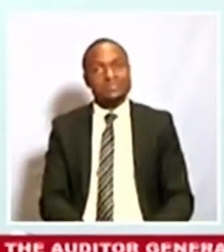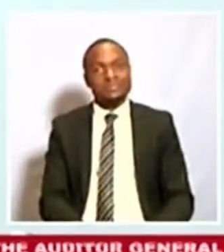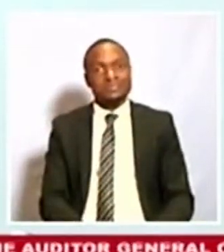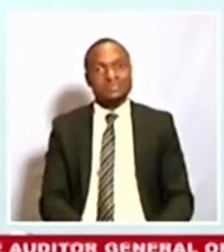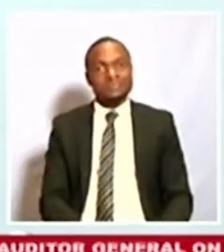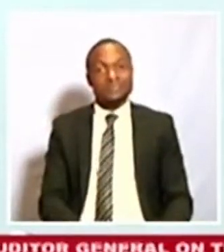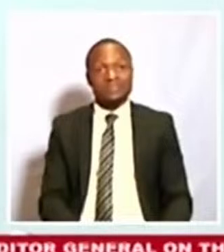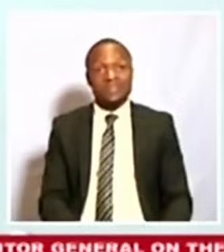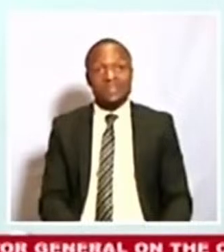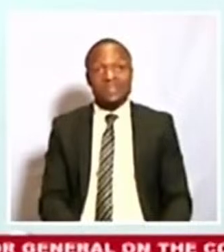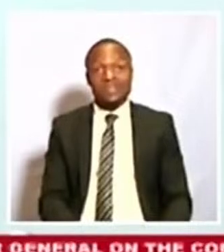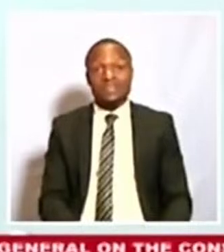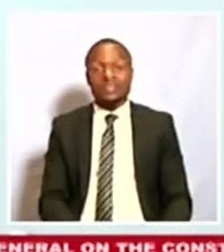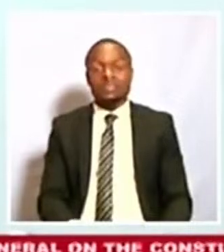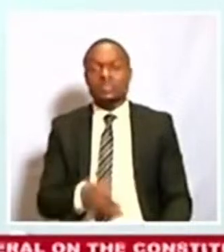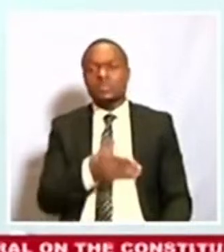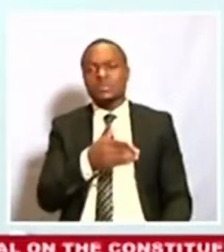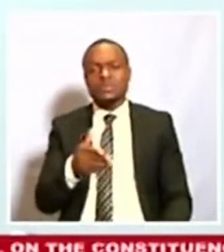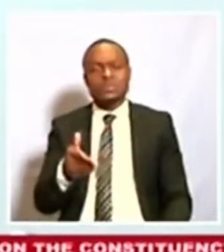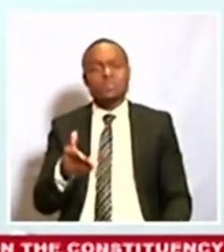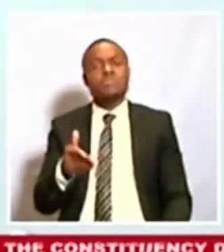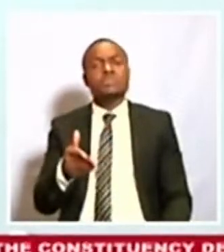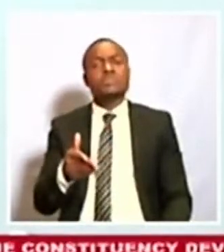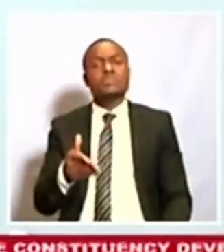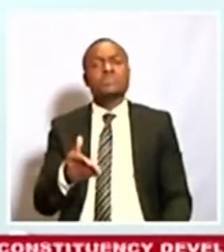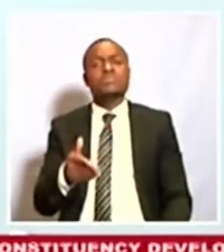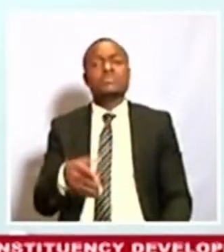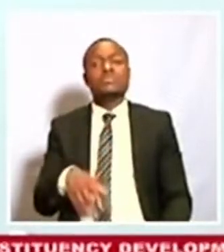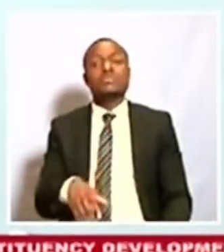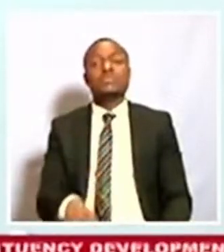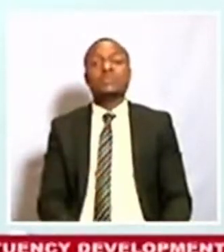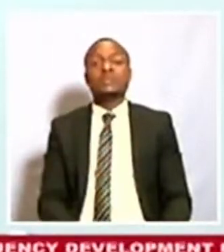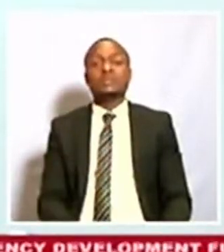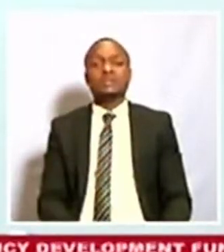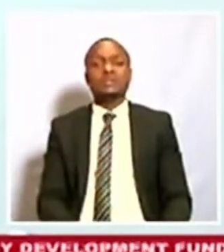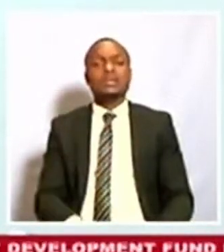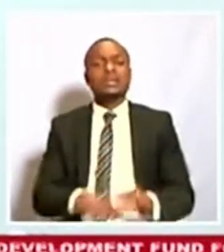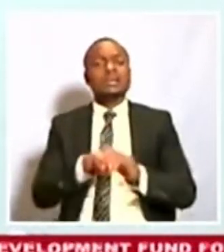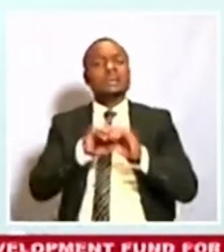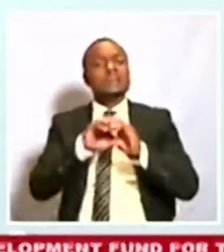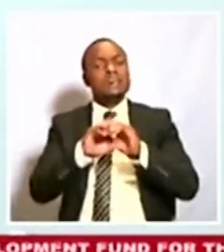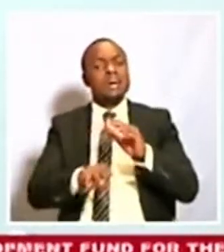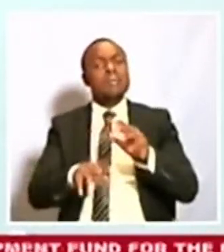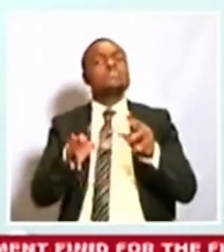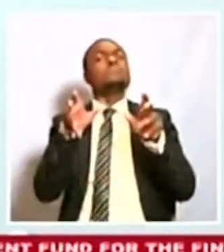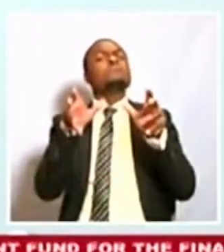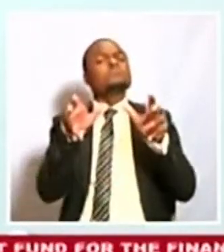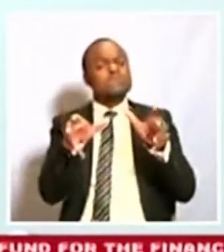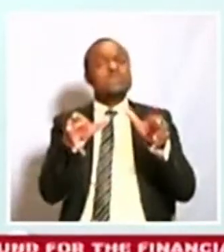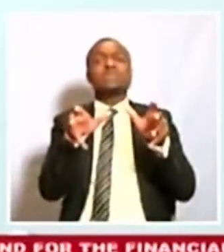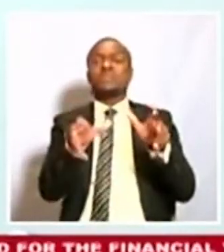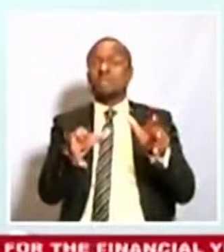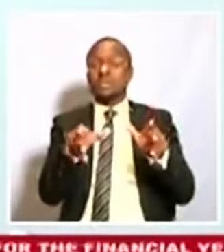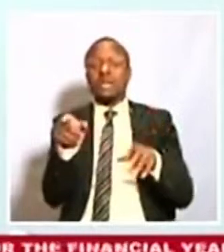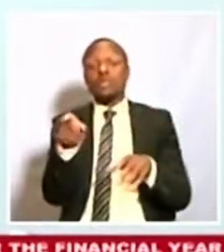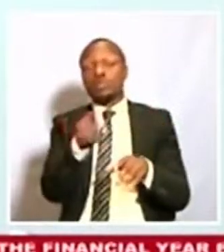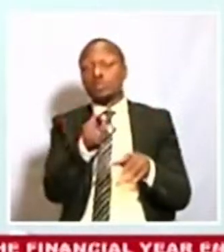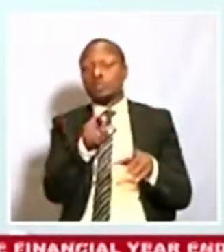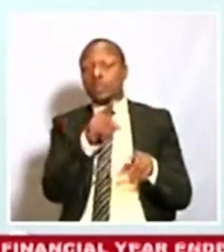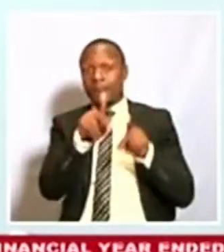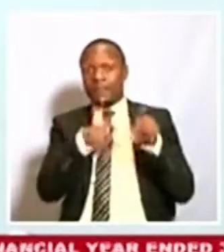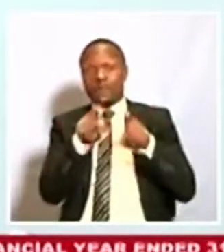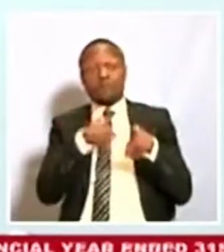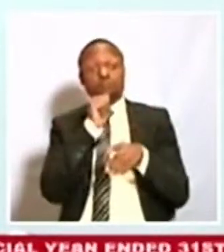they were under pressure, those people, not the council itself,